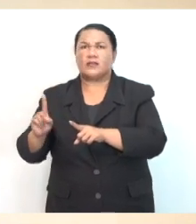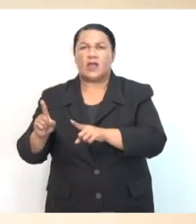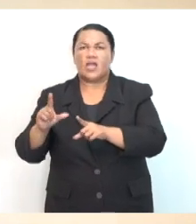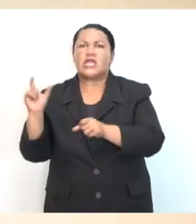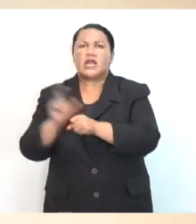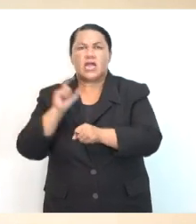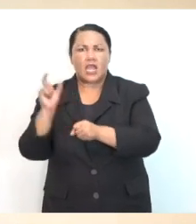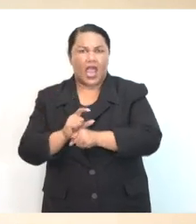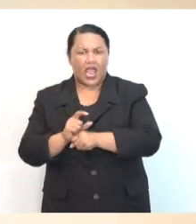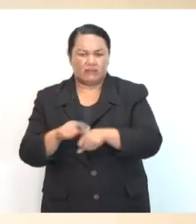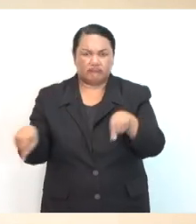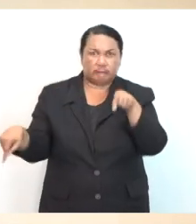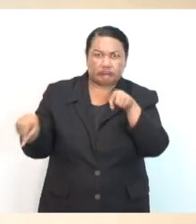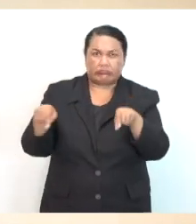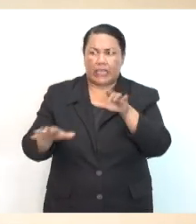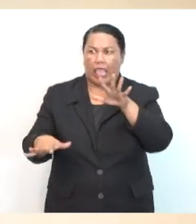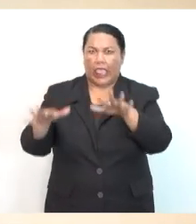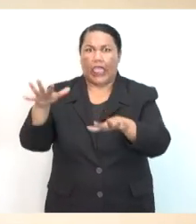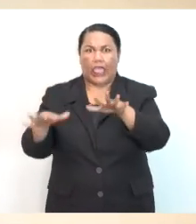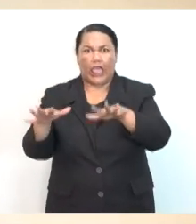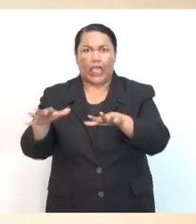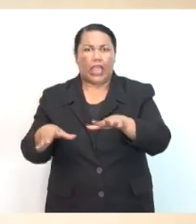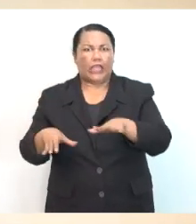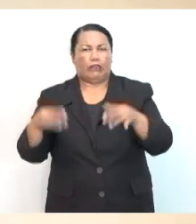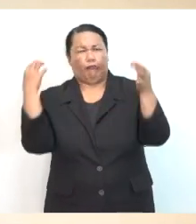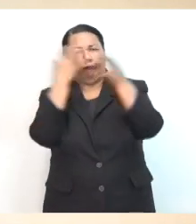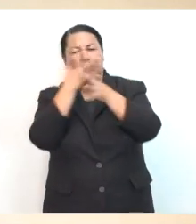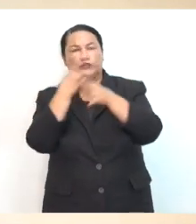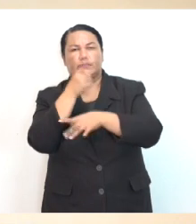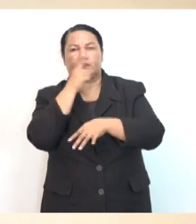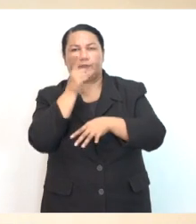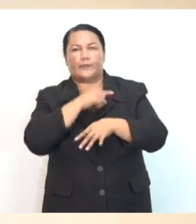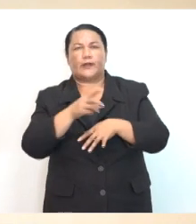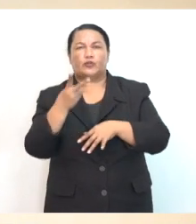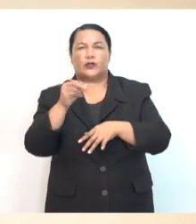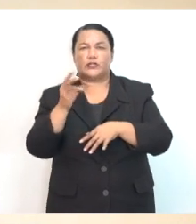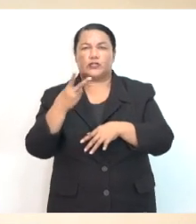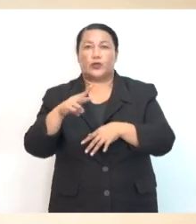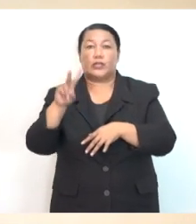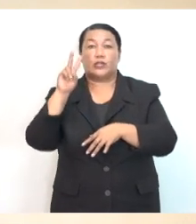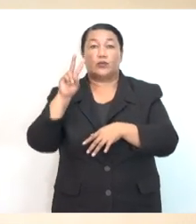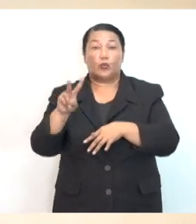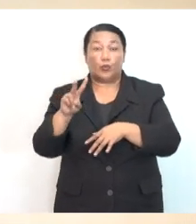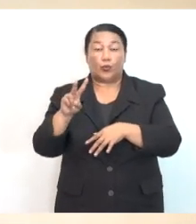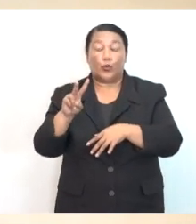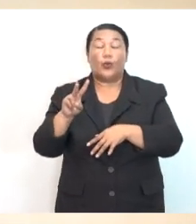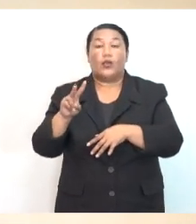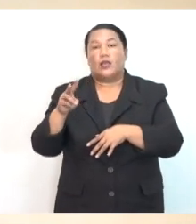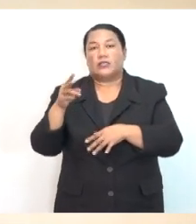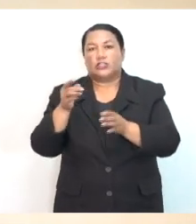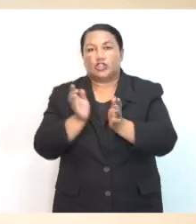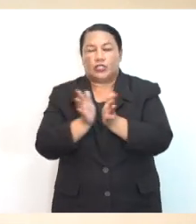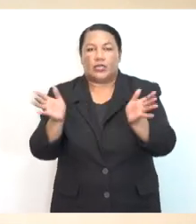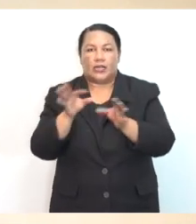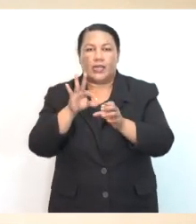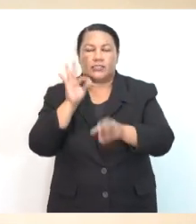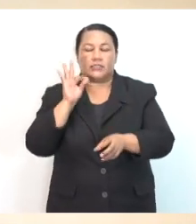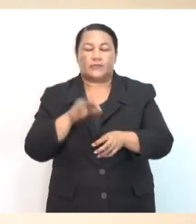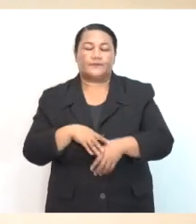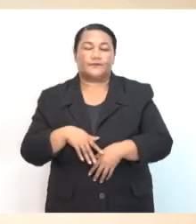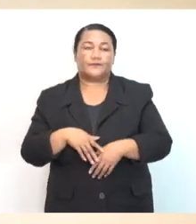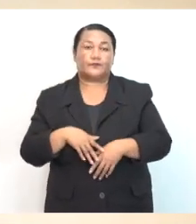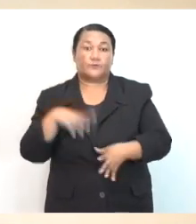About retirement age, Mr. Qayyum does not have the full facts. The matter was decided by Cabinet at its meeting last week. Thereafter, the circular was